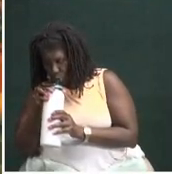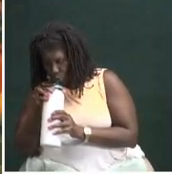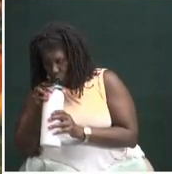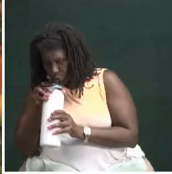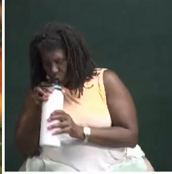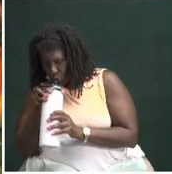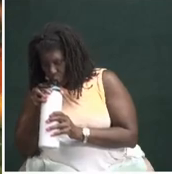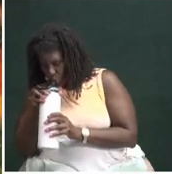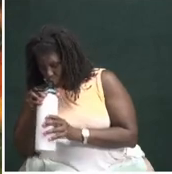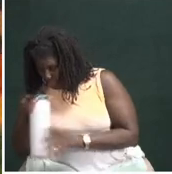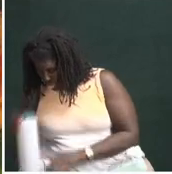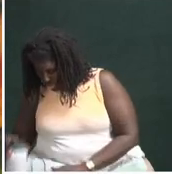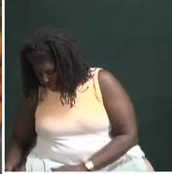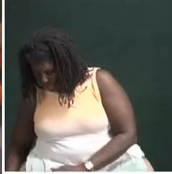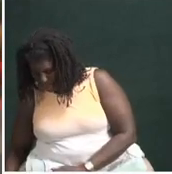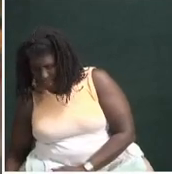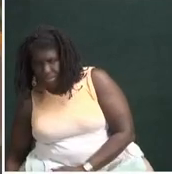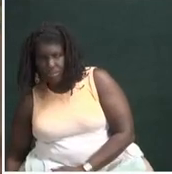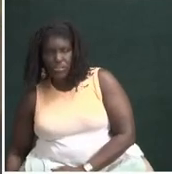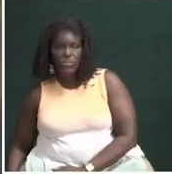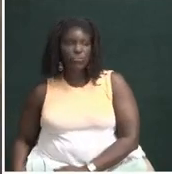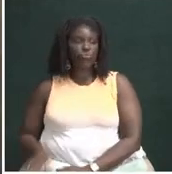That was, stay right here.